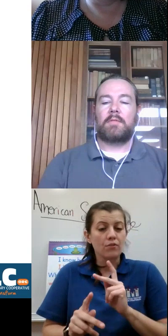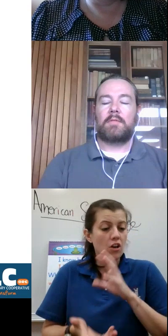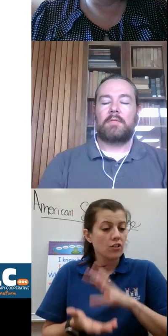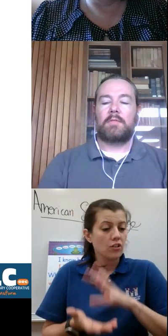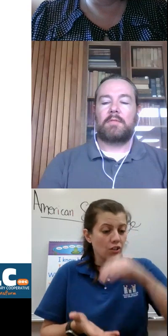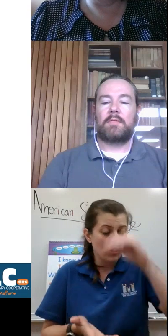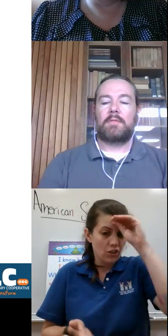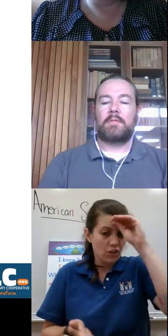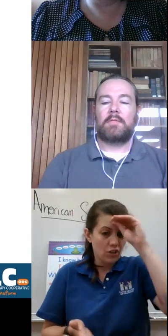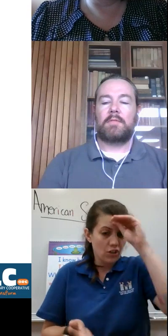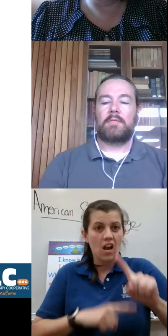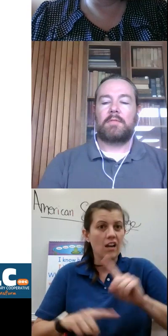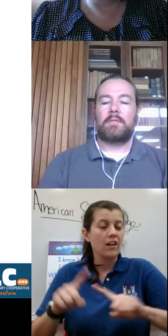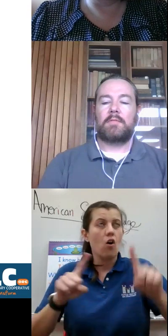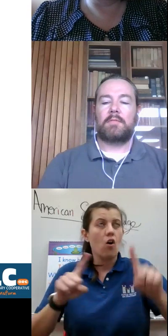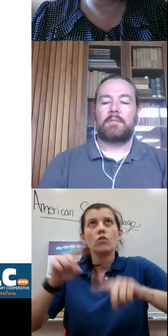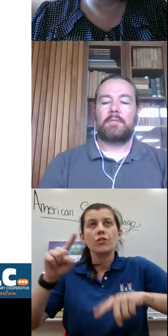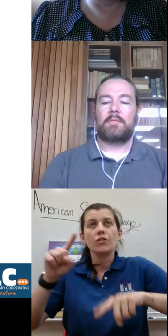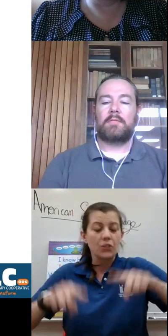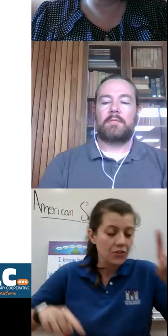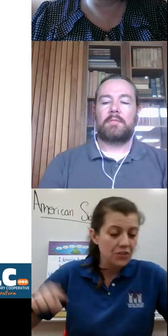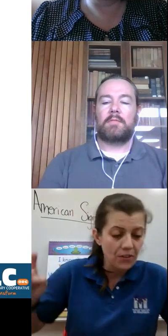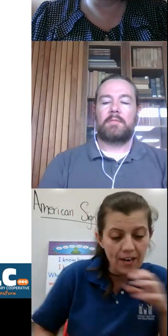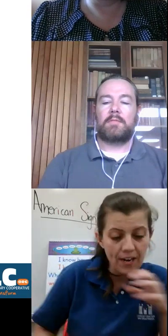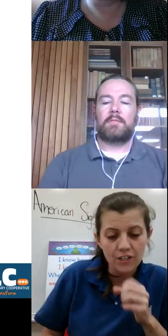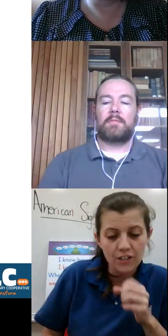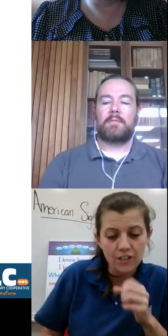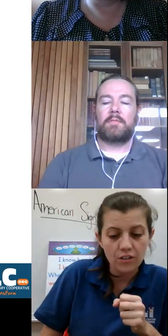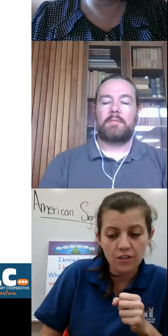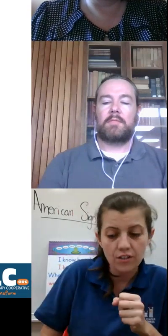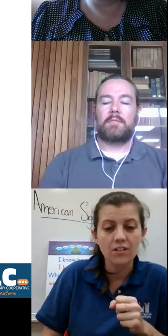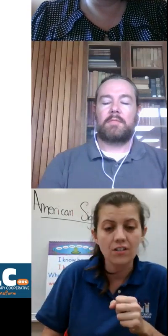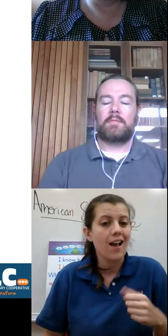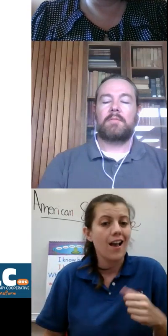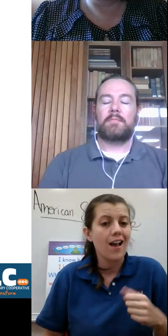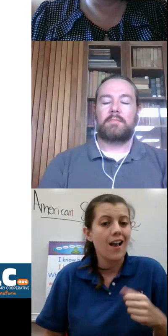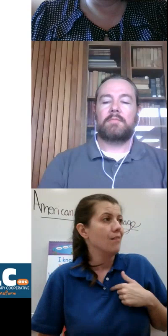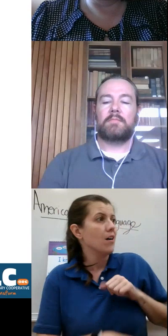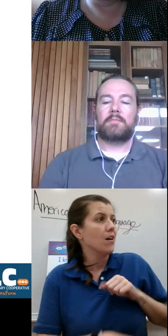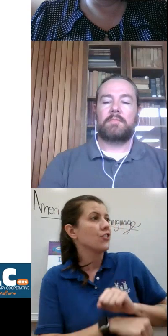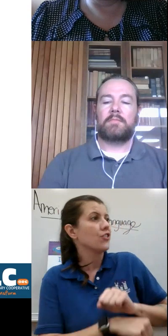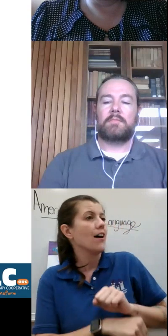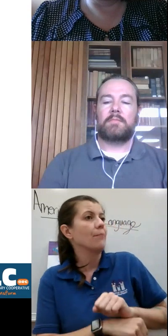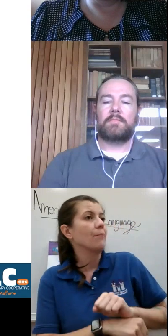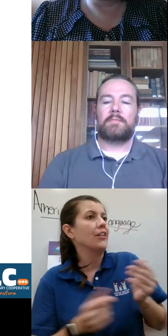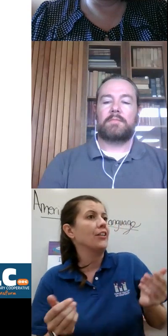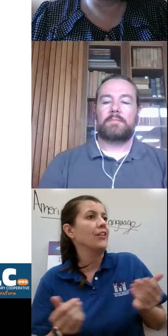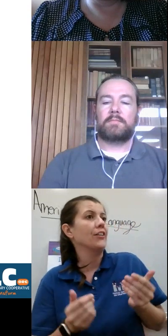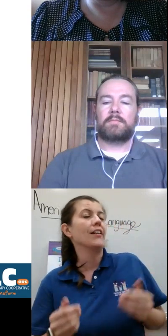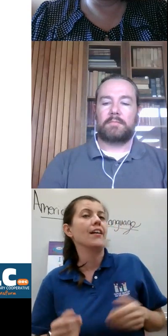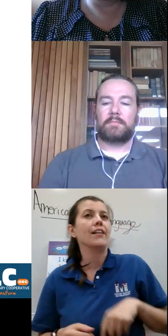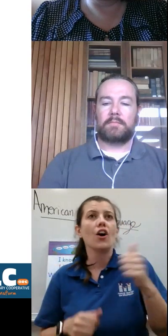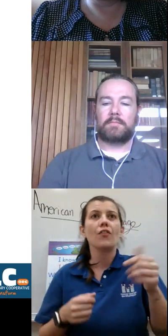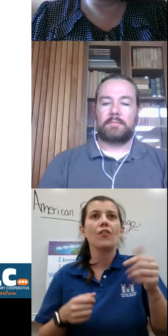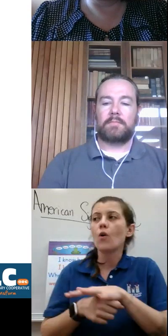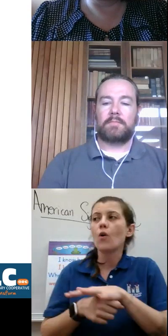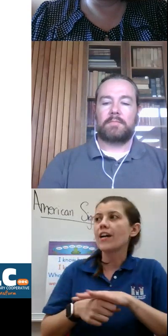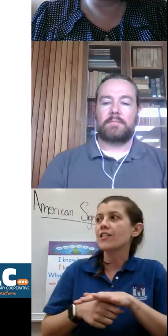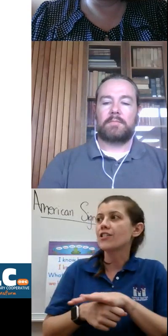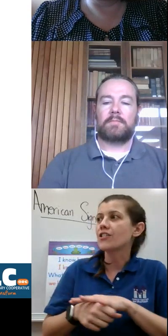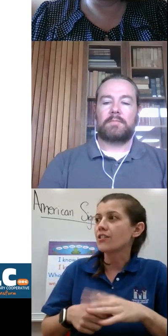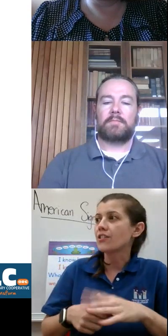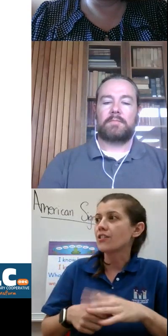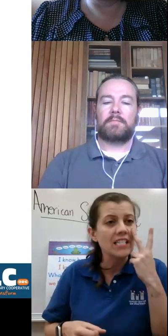Most people start to learn sign at all sorts of ages. At my job here and in